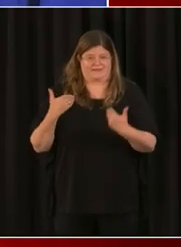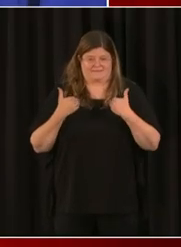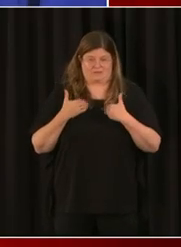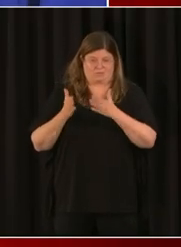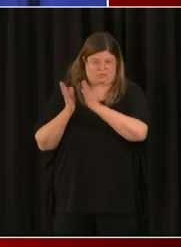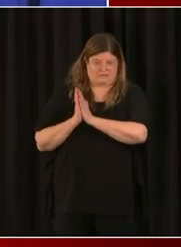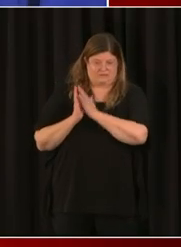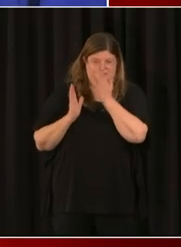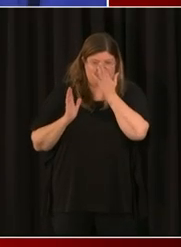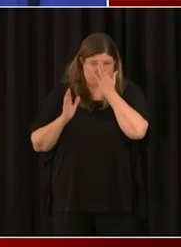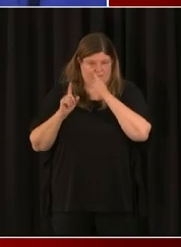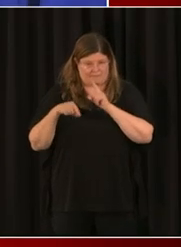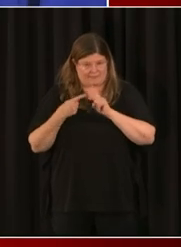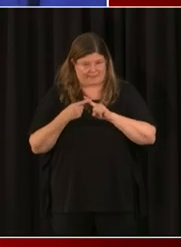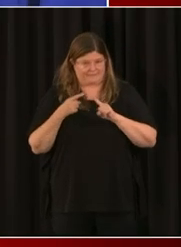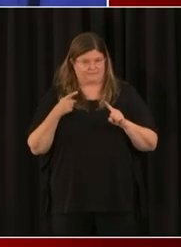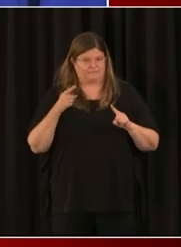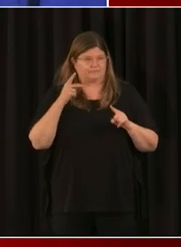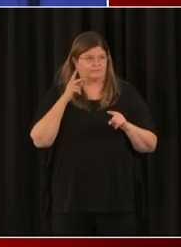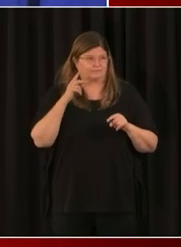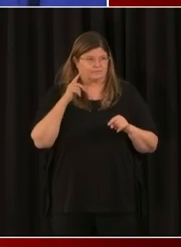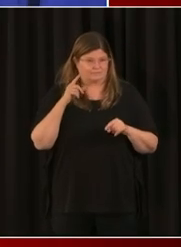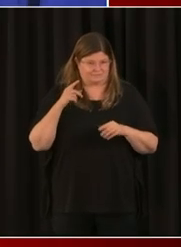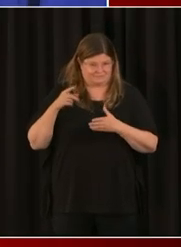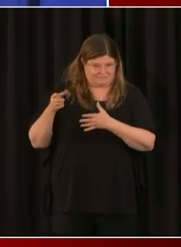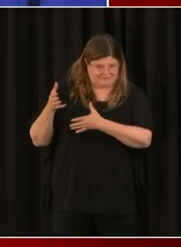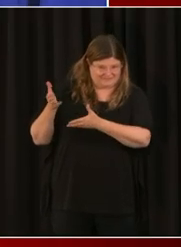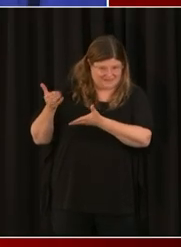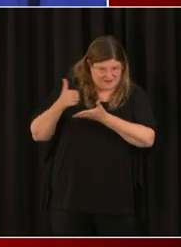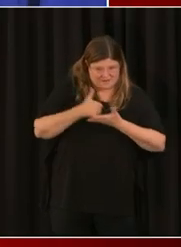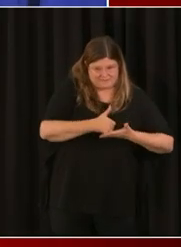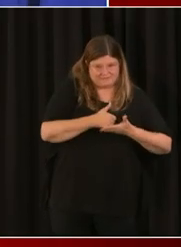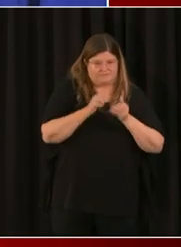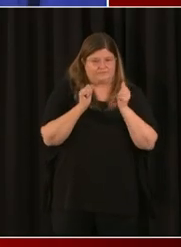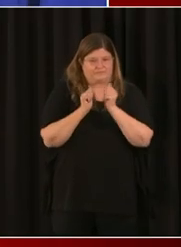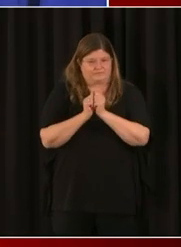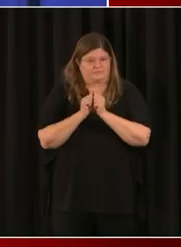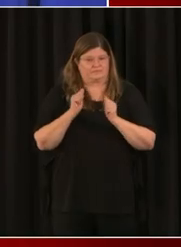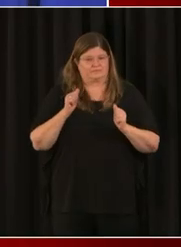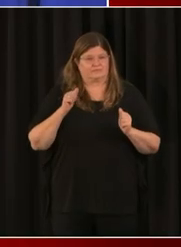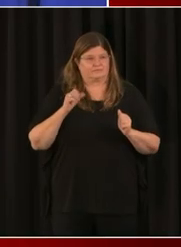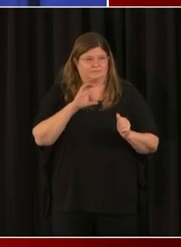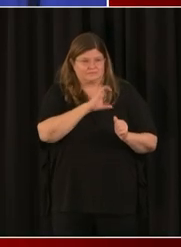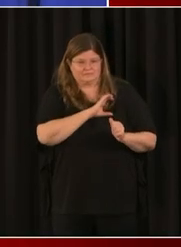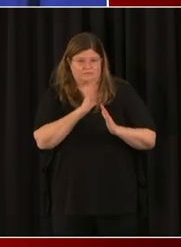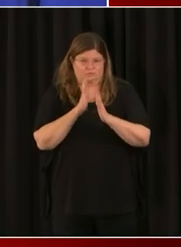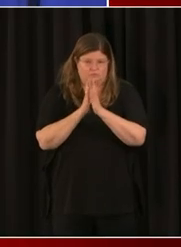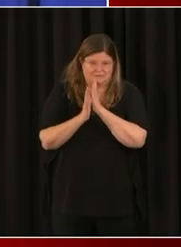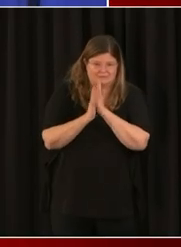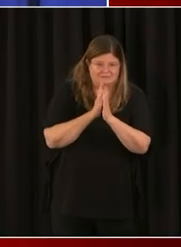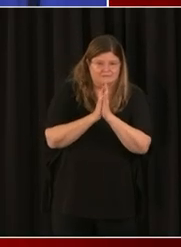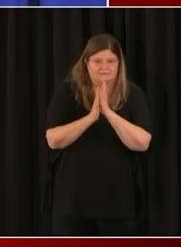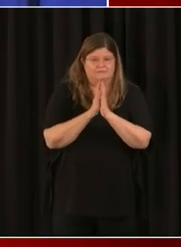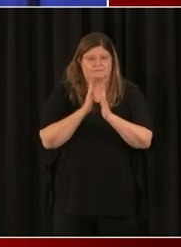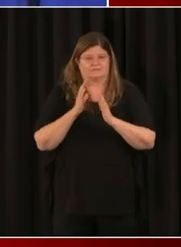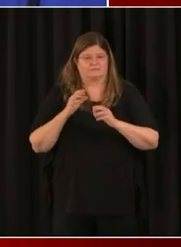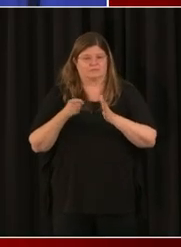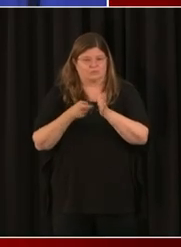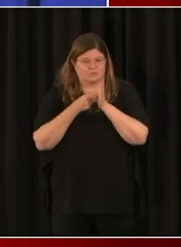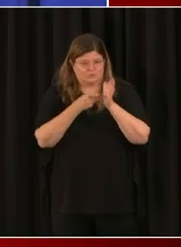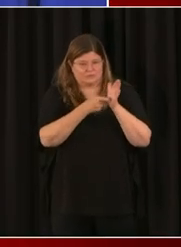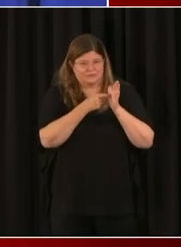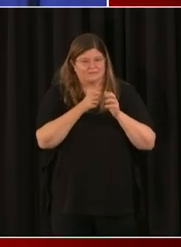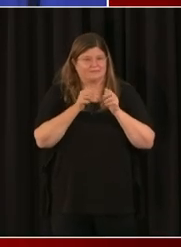have requested from the Secretary of the Army to assist MPD with traffic management. You notice all of those